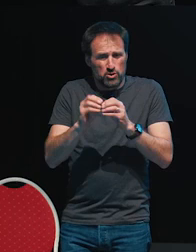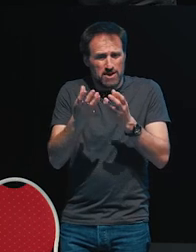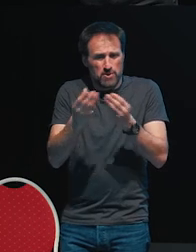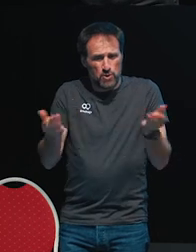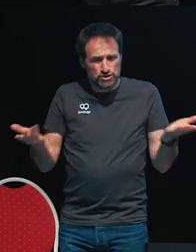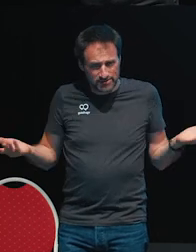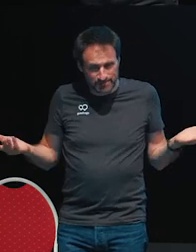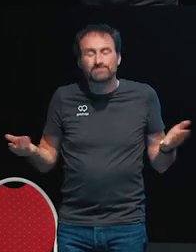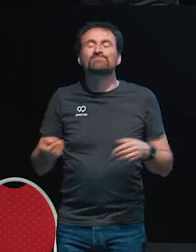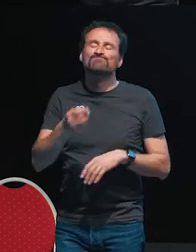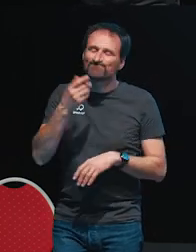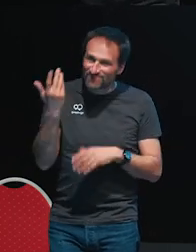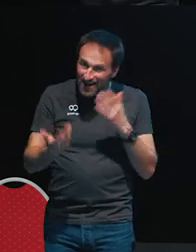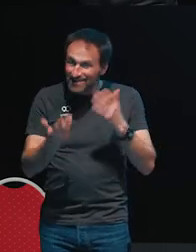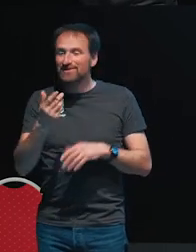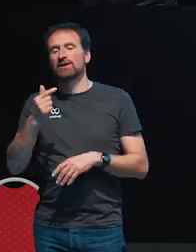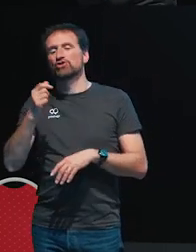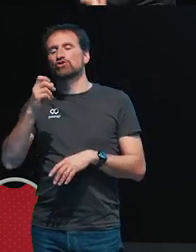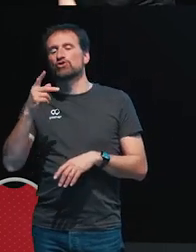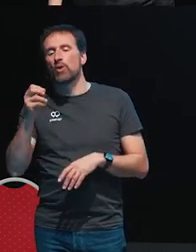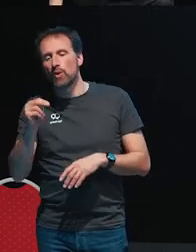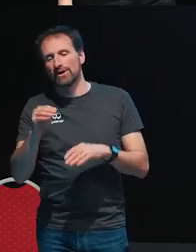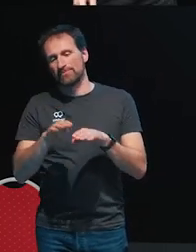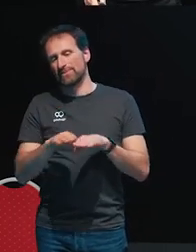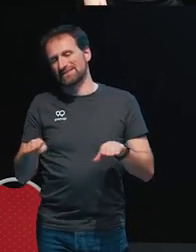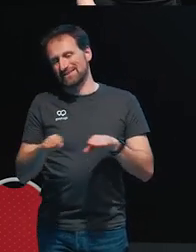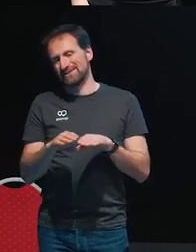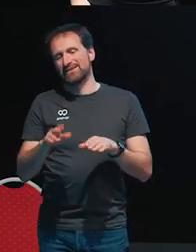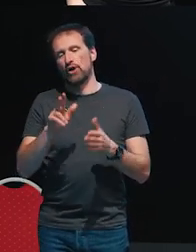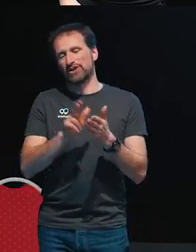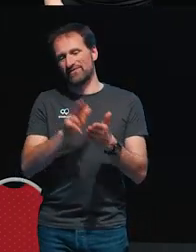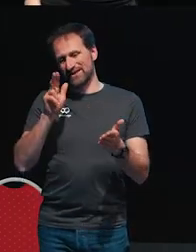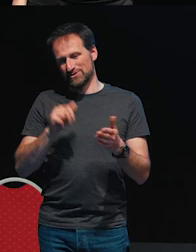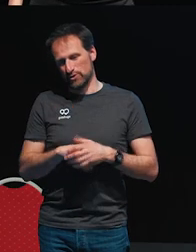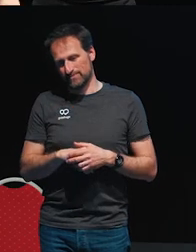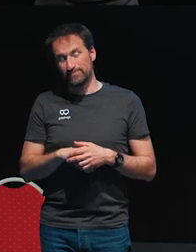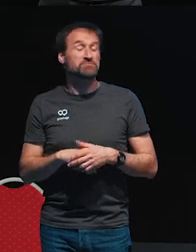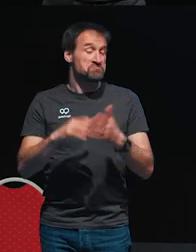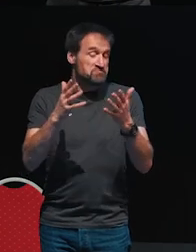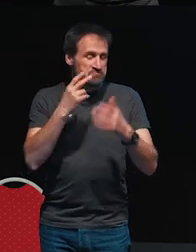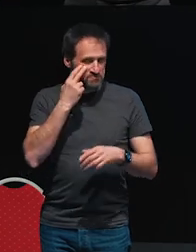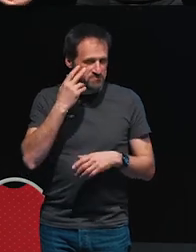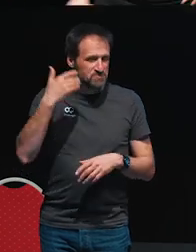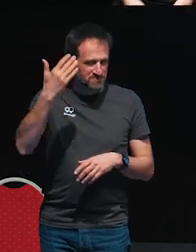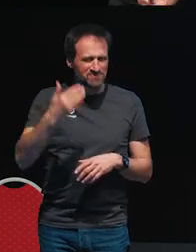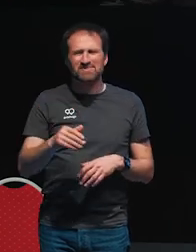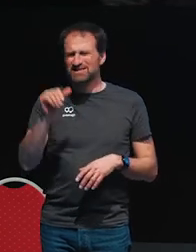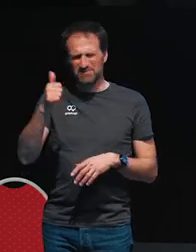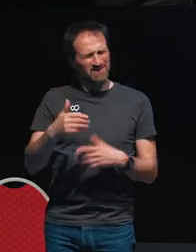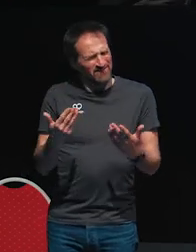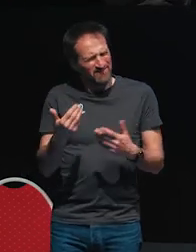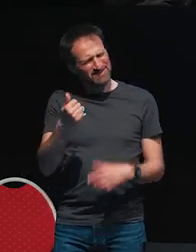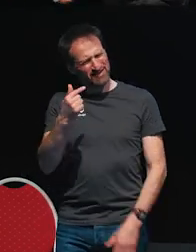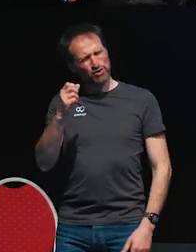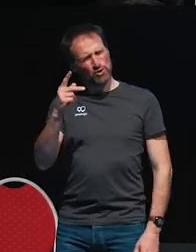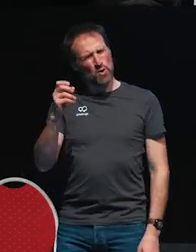Maybe it's token-based authentication. We're going to see that later. But first, what is a token? Because